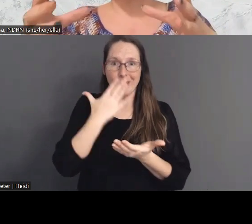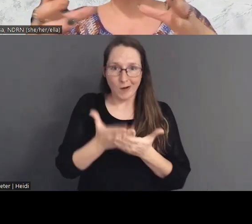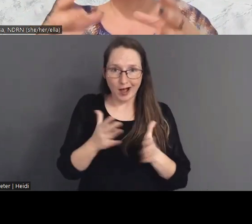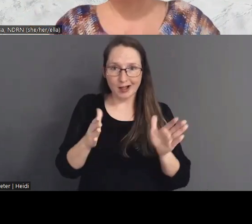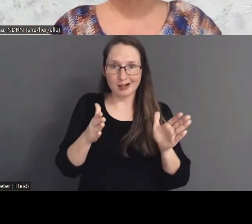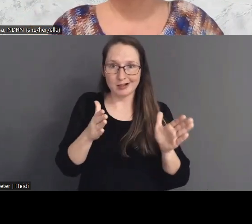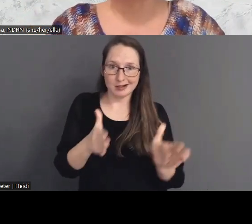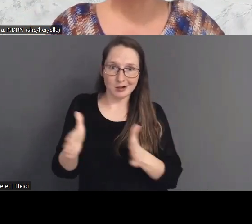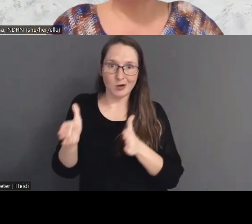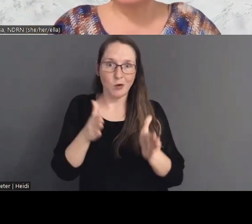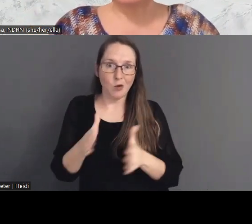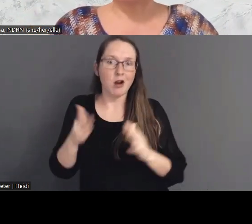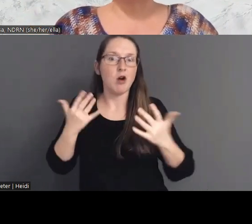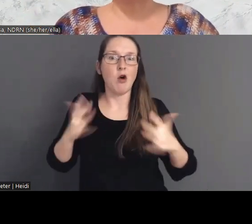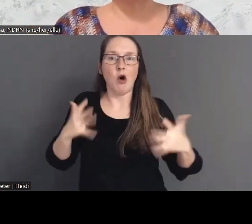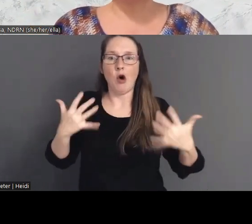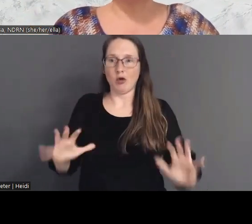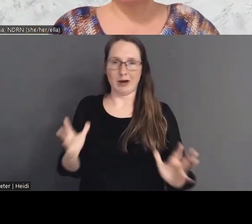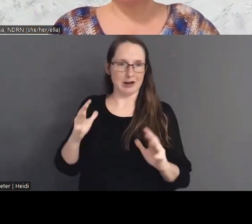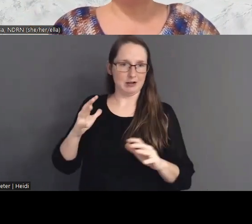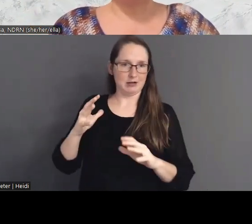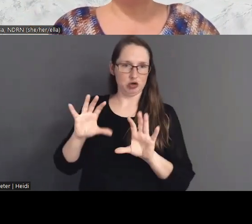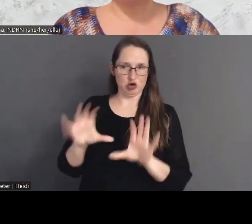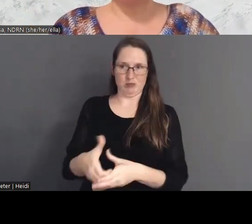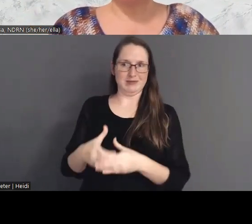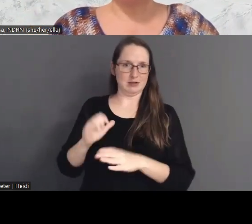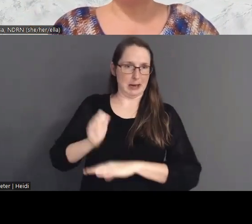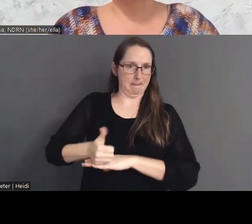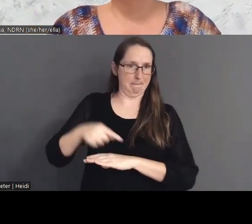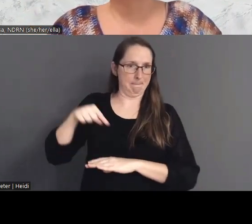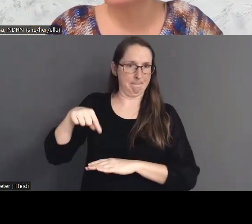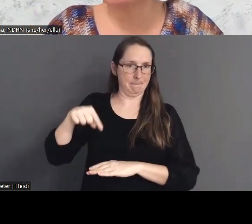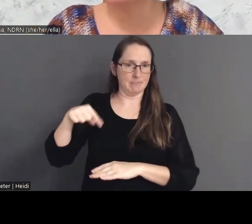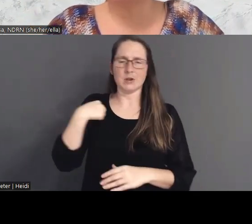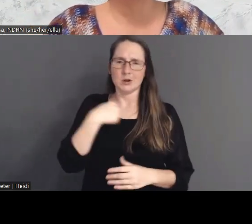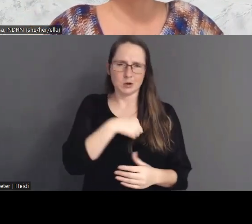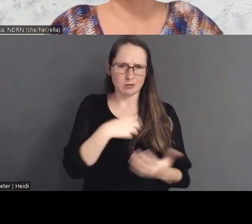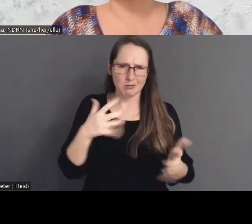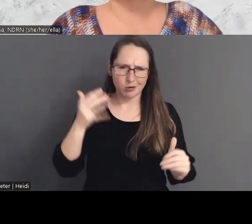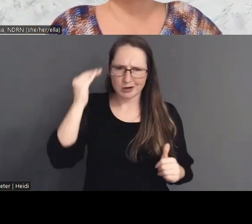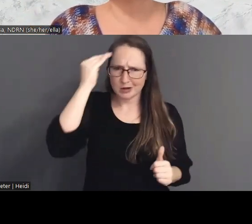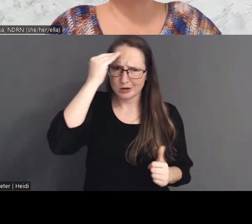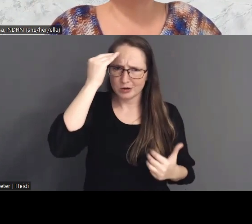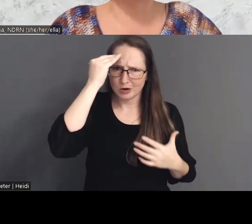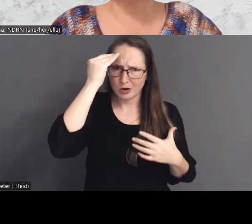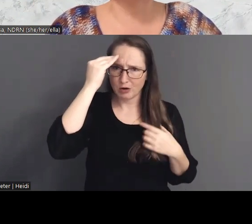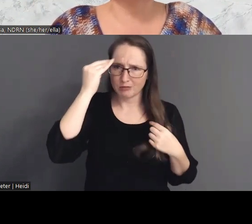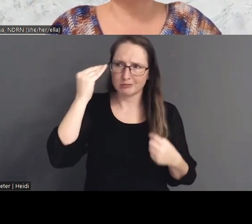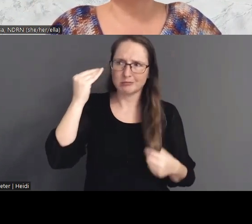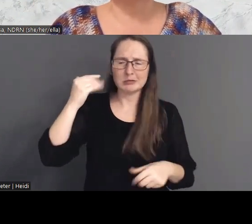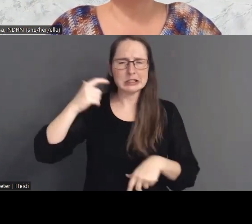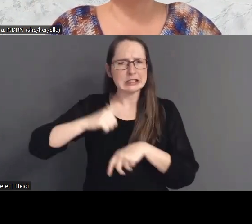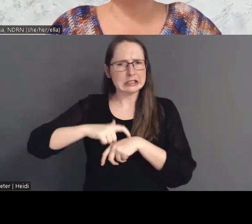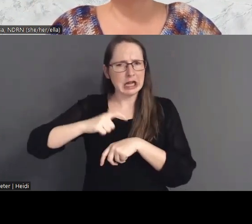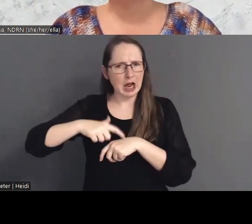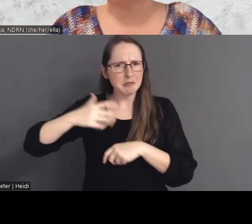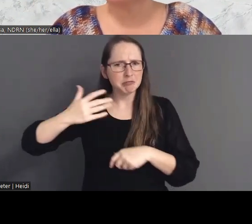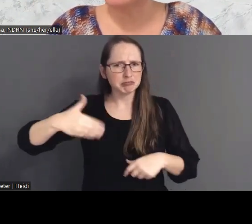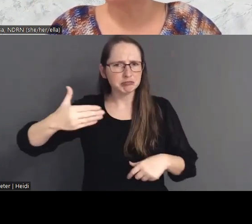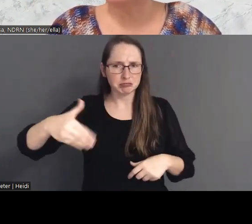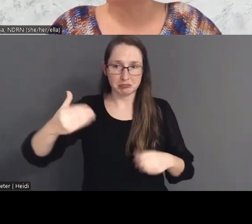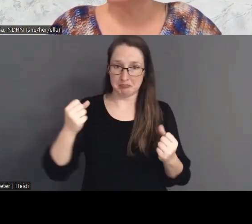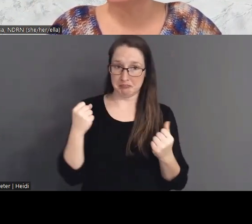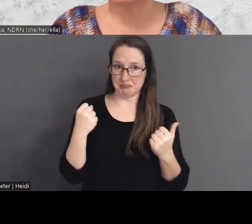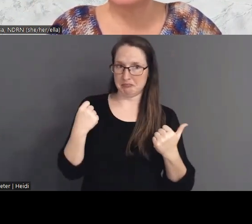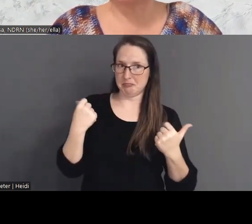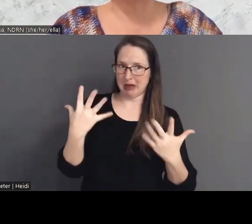well-organized, already existing groups. We know that throughout time, there have been many of